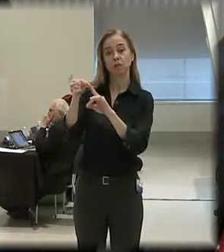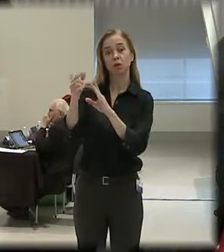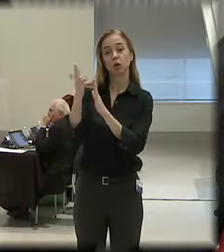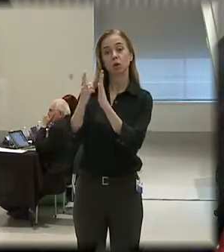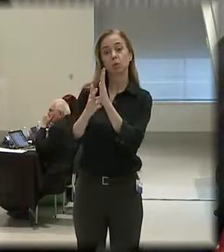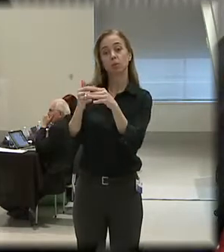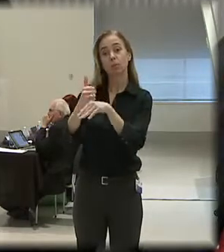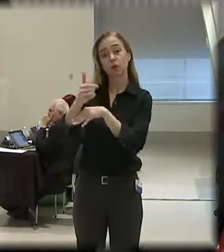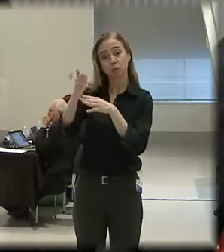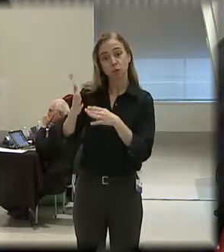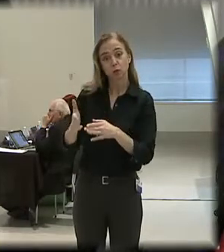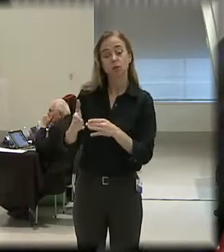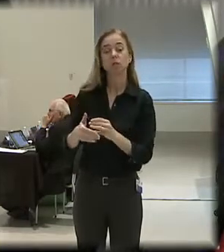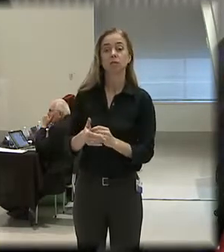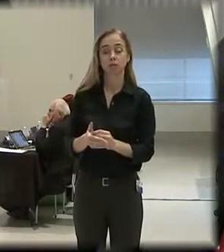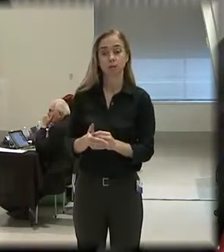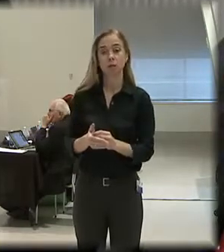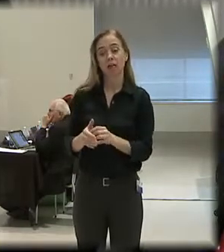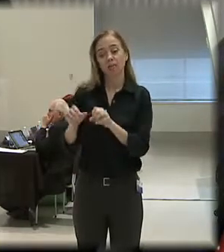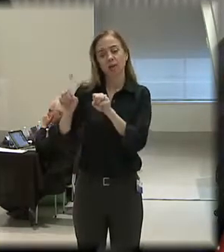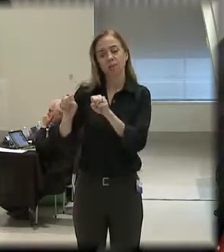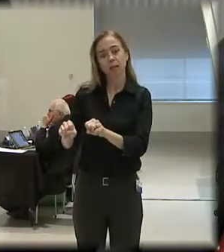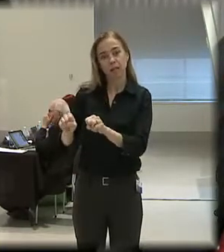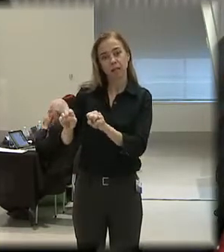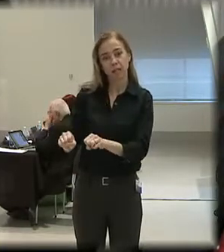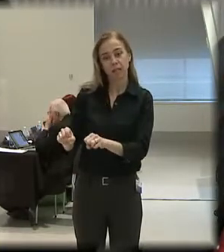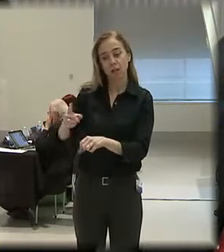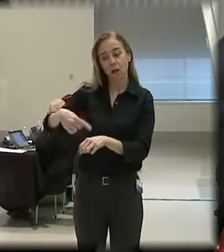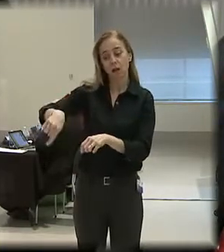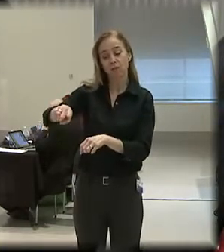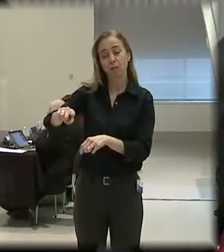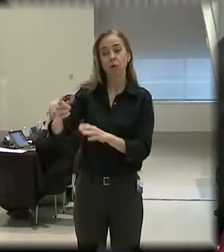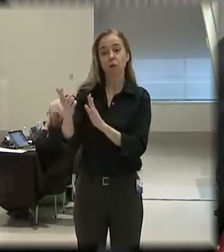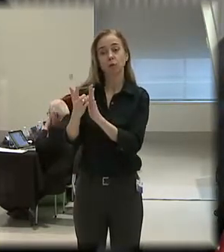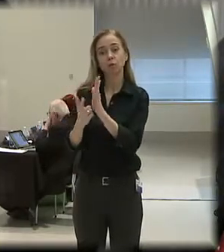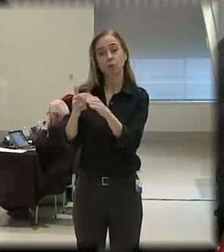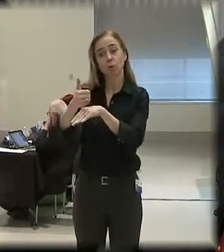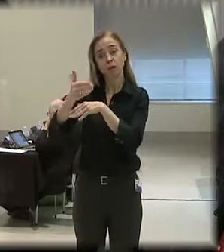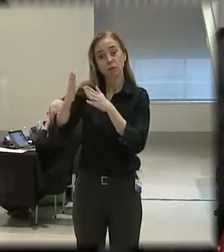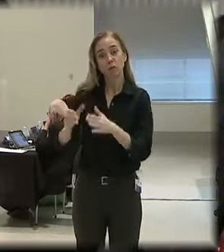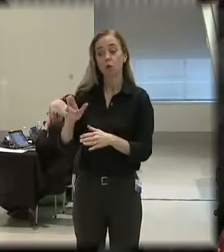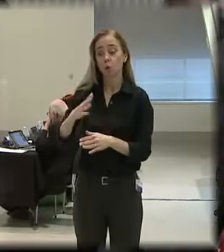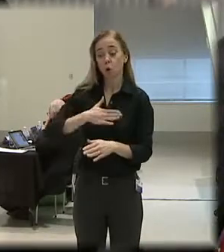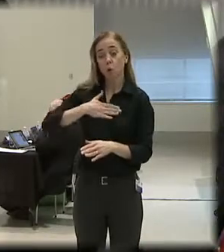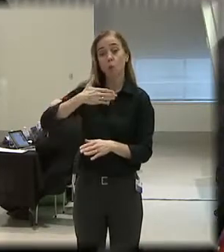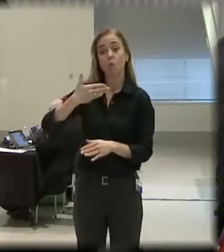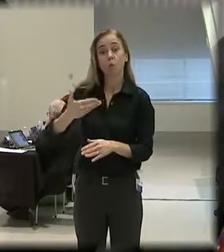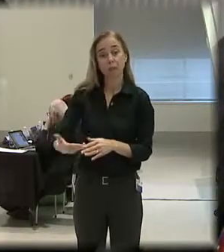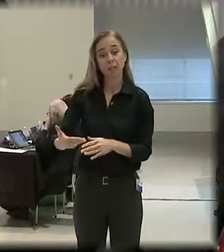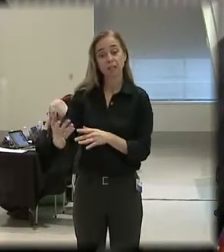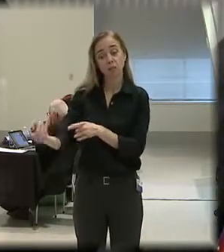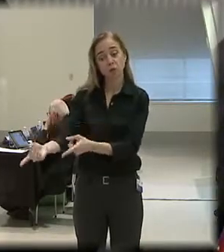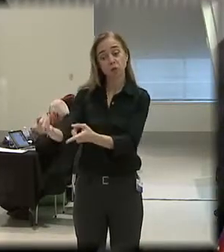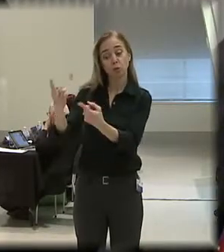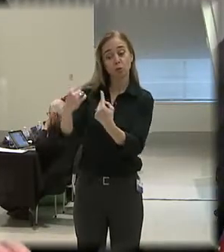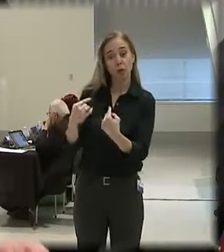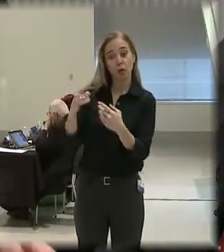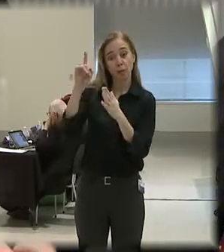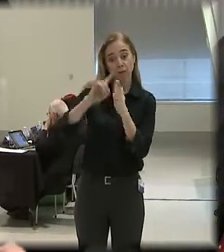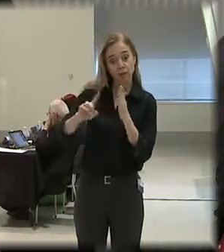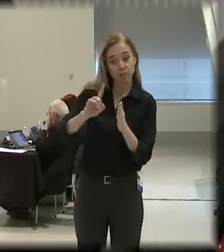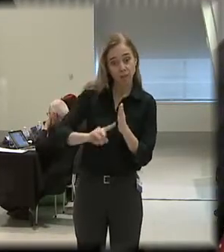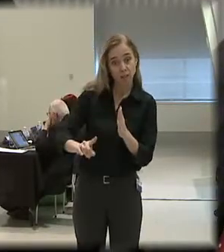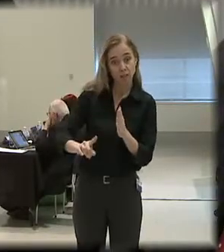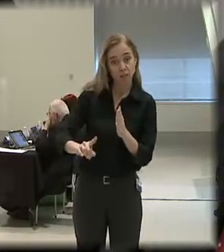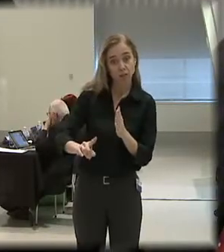are developed, the ability of those prosecutors, or the willingness of those prosecutors, to come into these